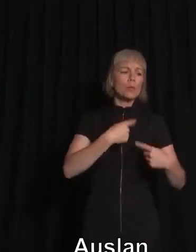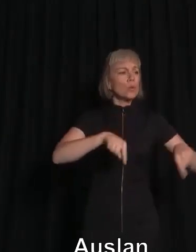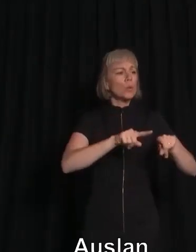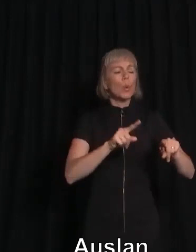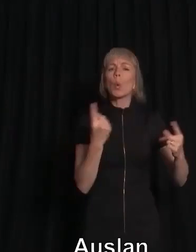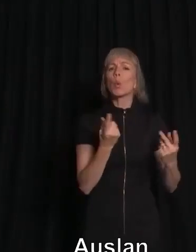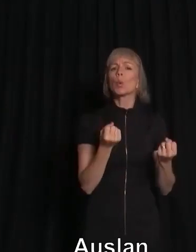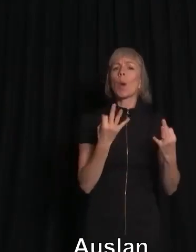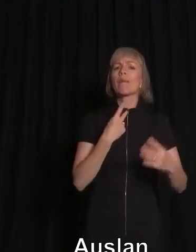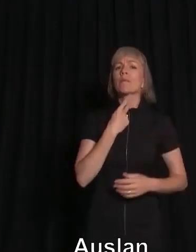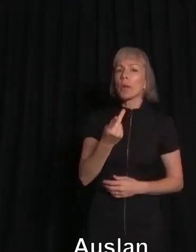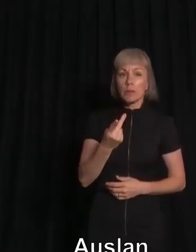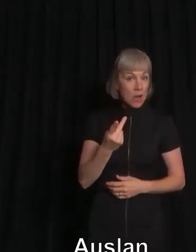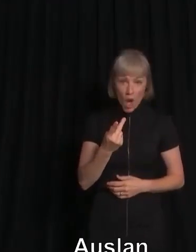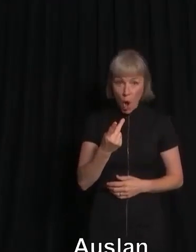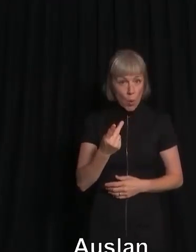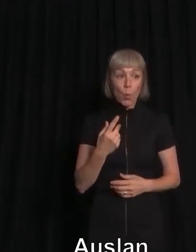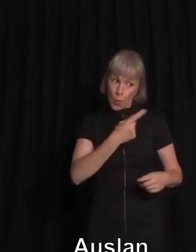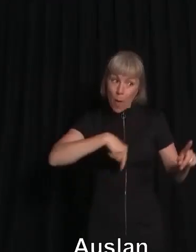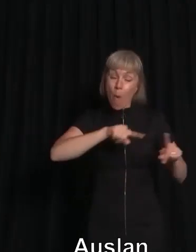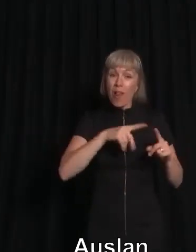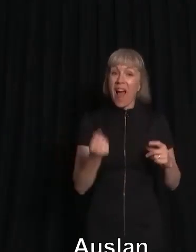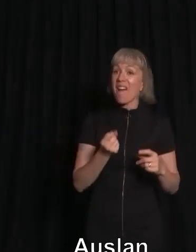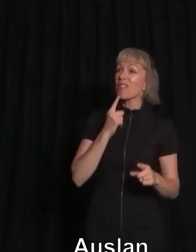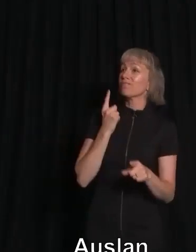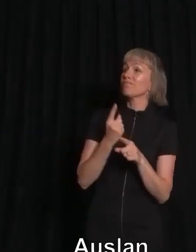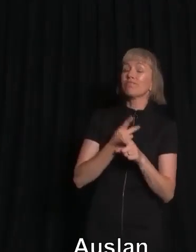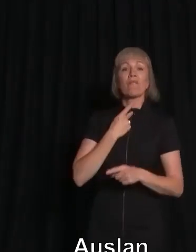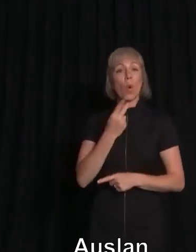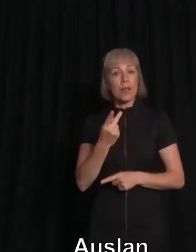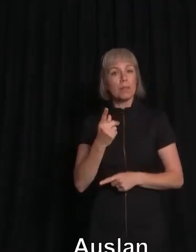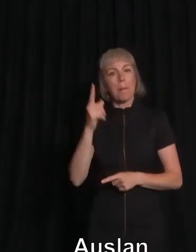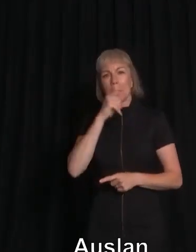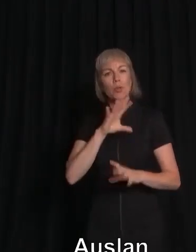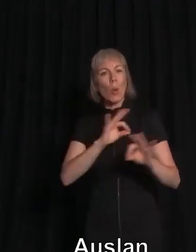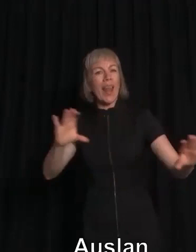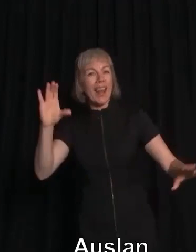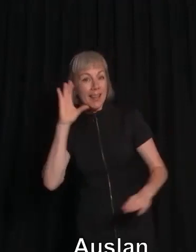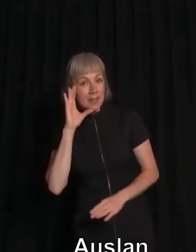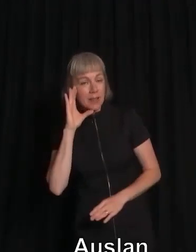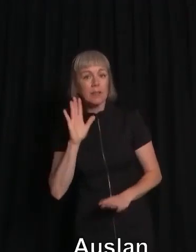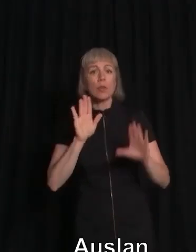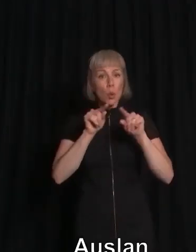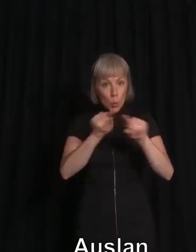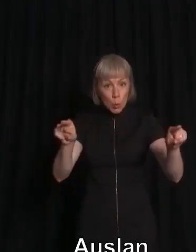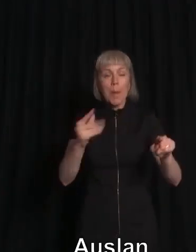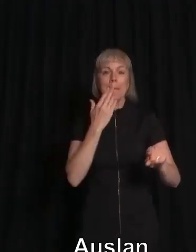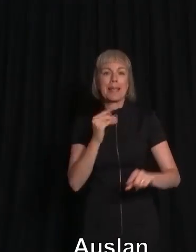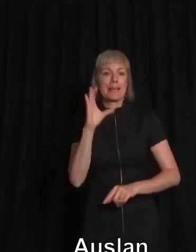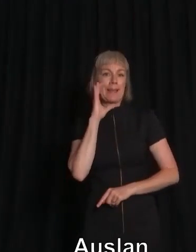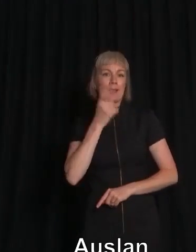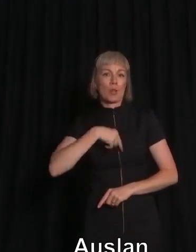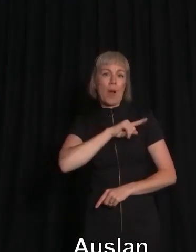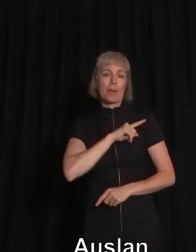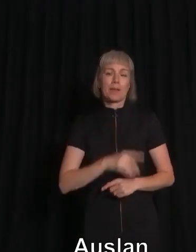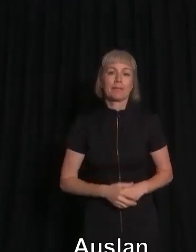been marginalized. People choose not to listen to us. So what I'm saying, listen to intersex people. Thank you.